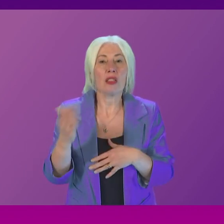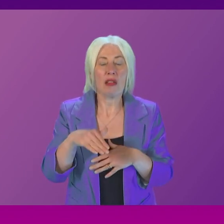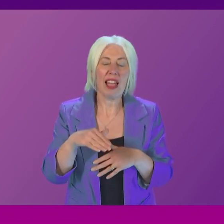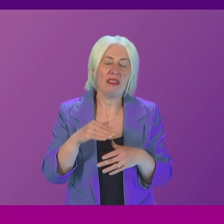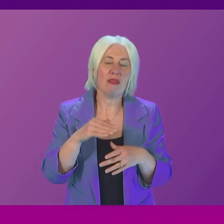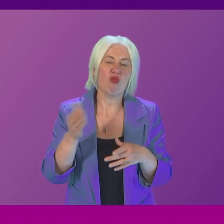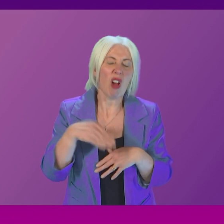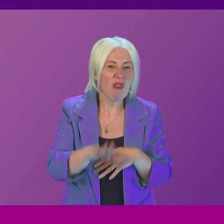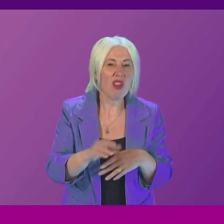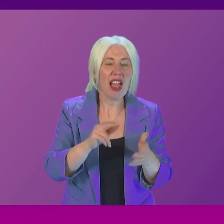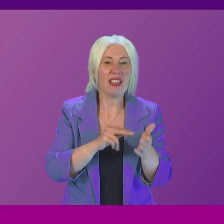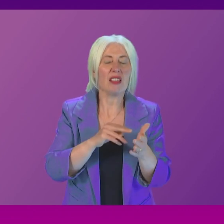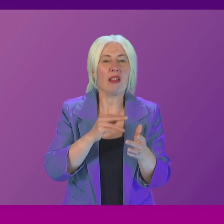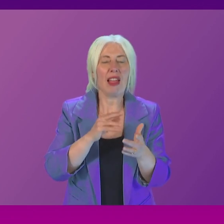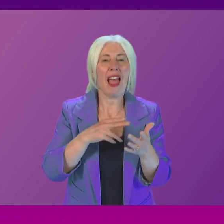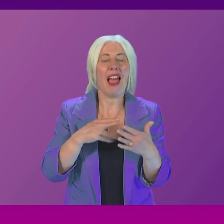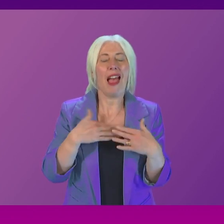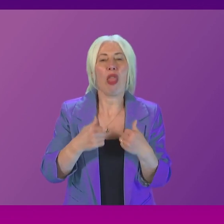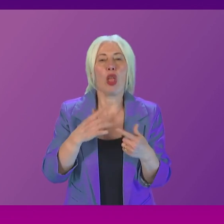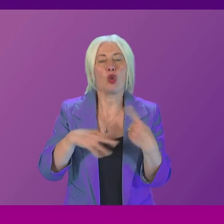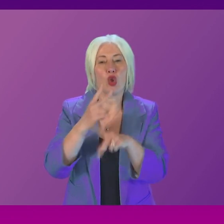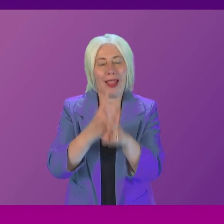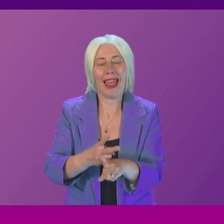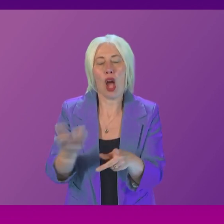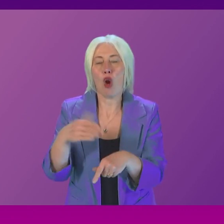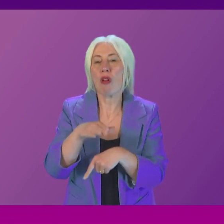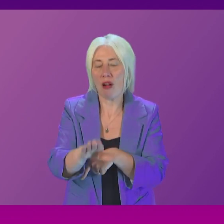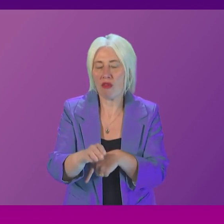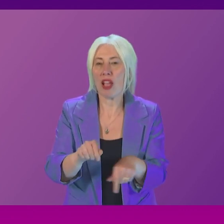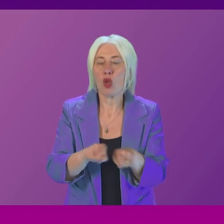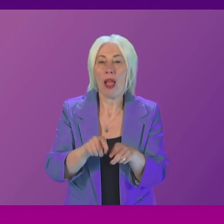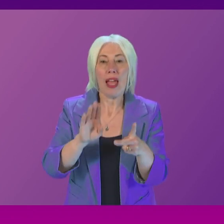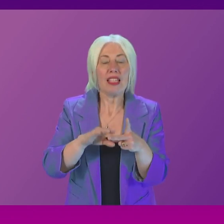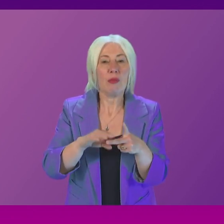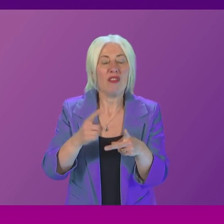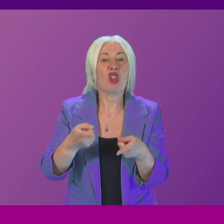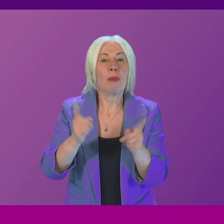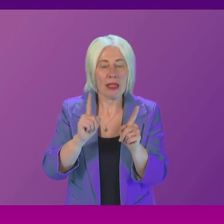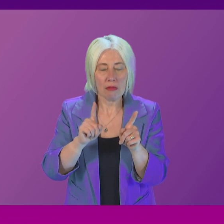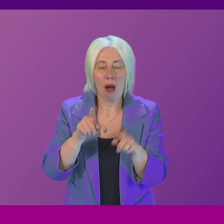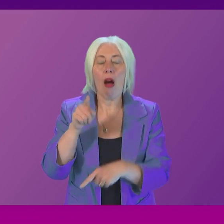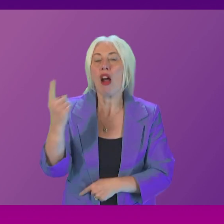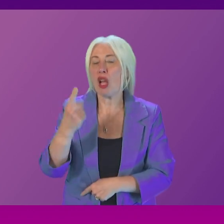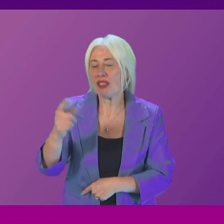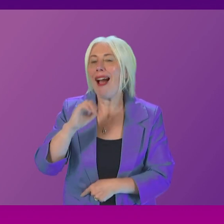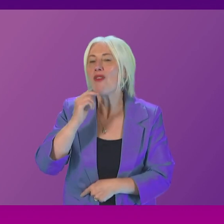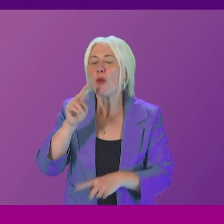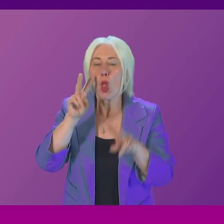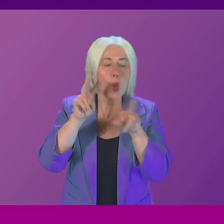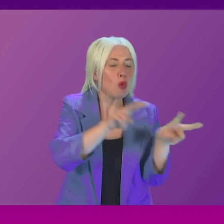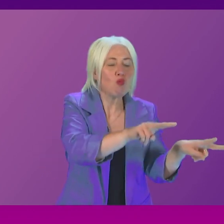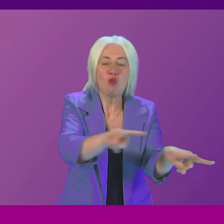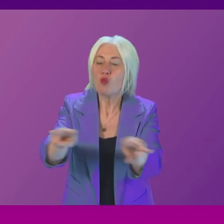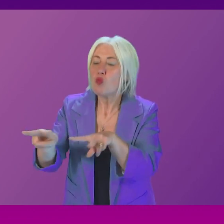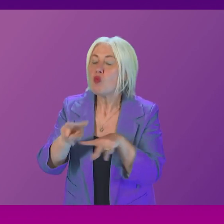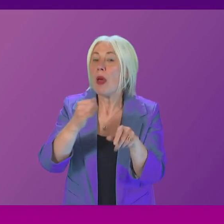secretary has lead in terms of healthcare. The deputy first minister still will have that overview across government in relation